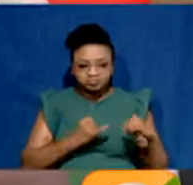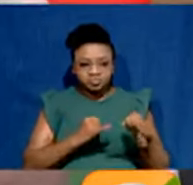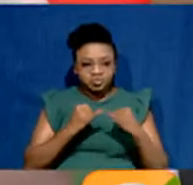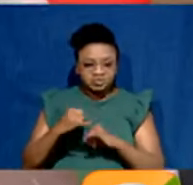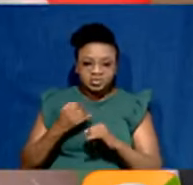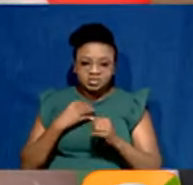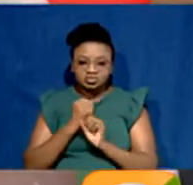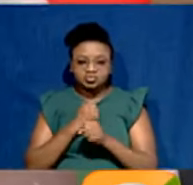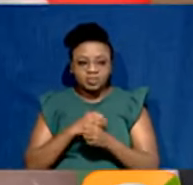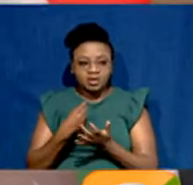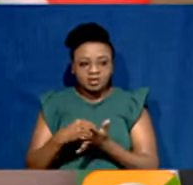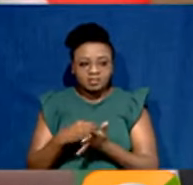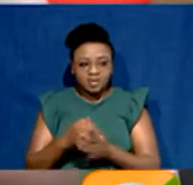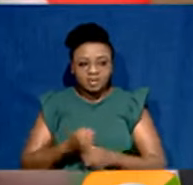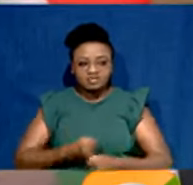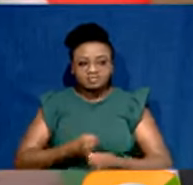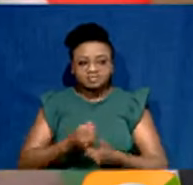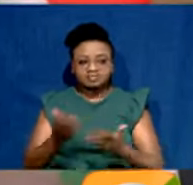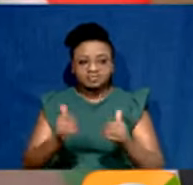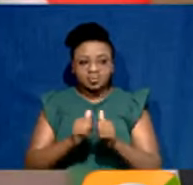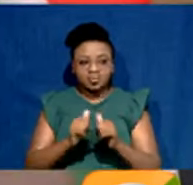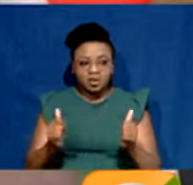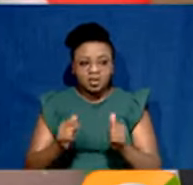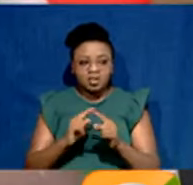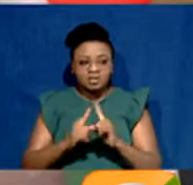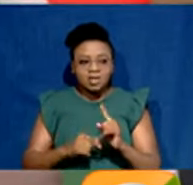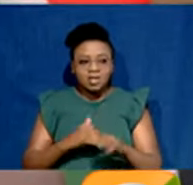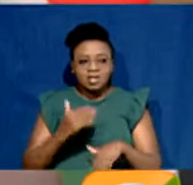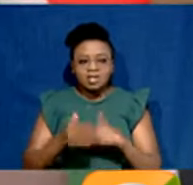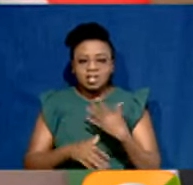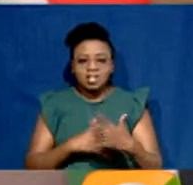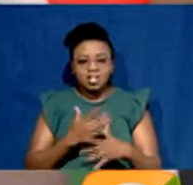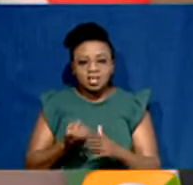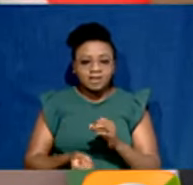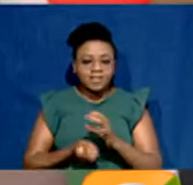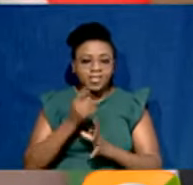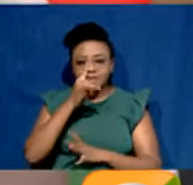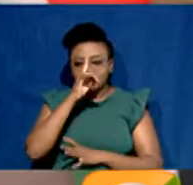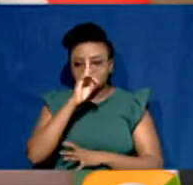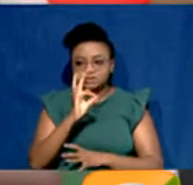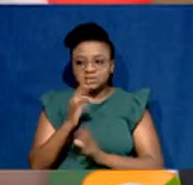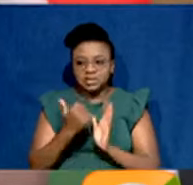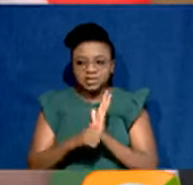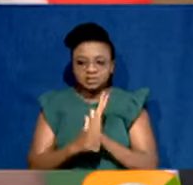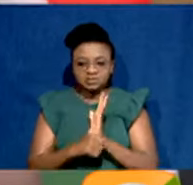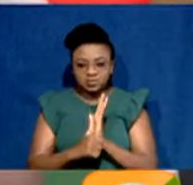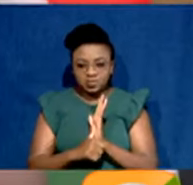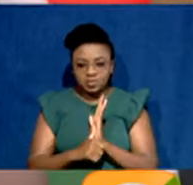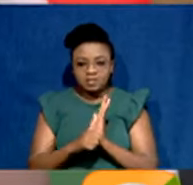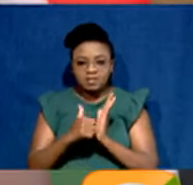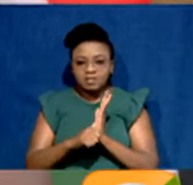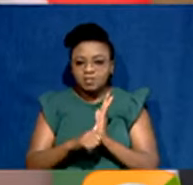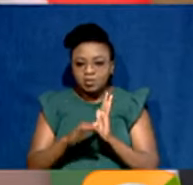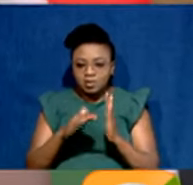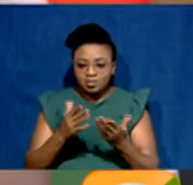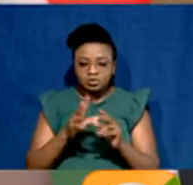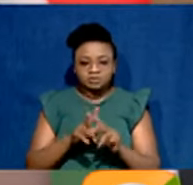supply. In the process, we created a very serious situation of inflation.